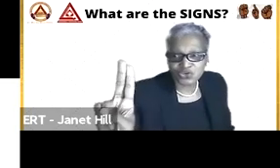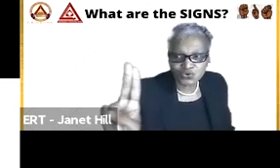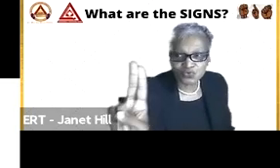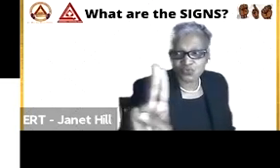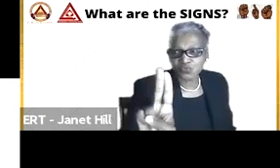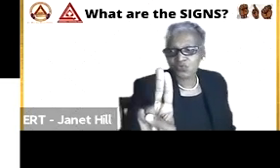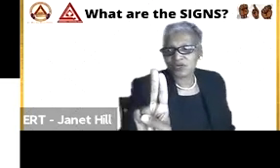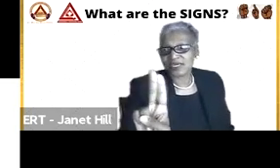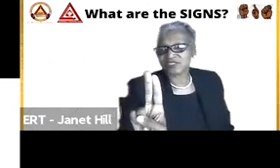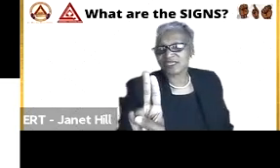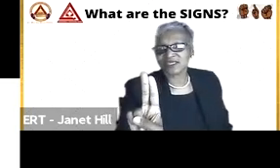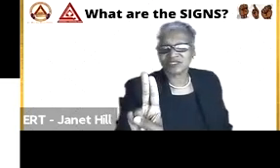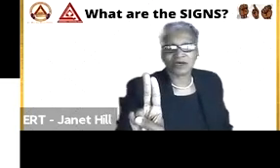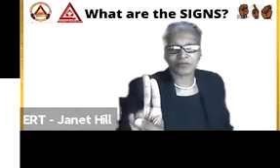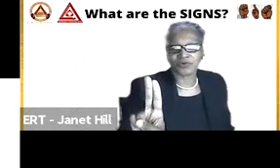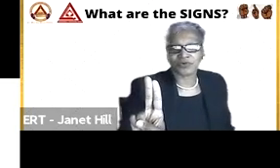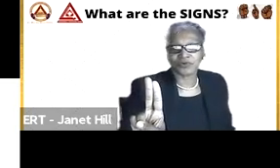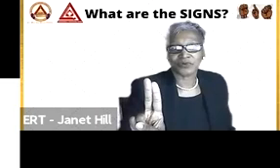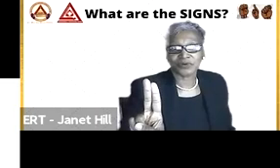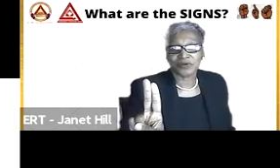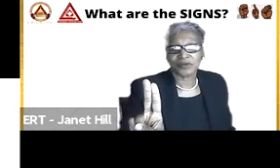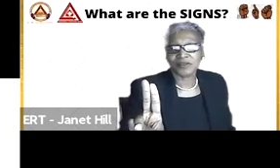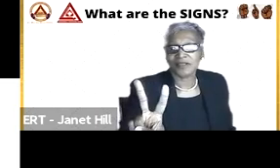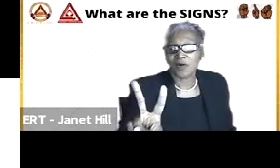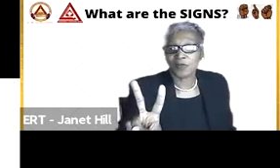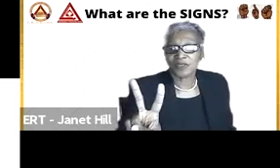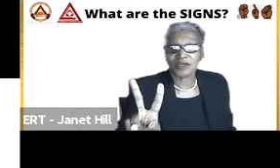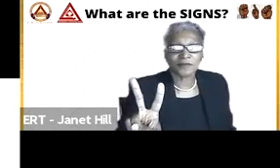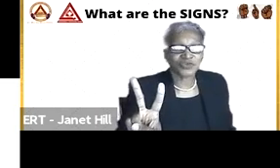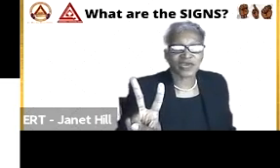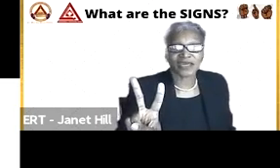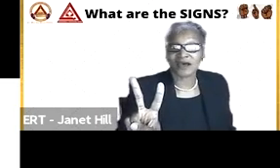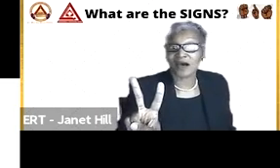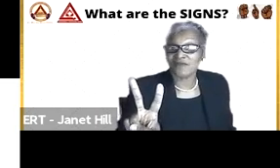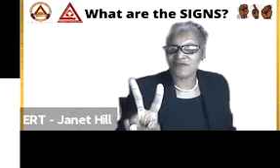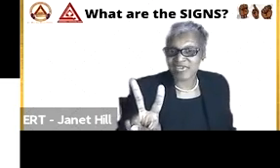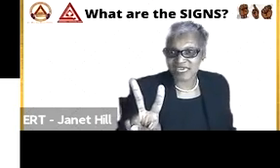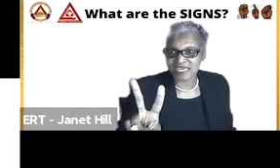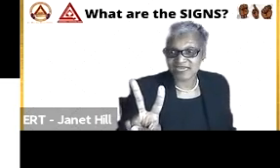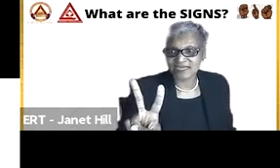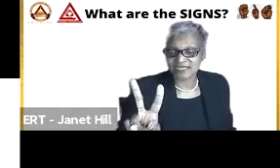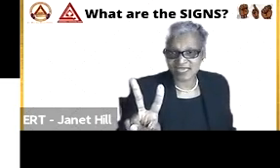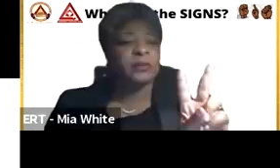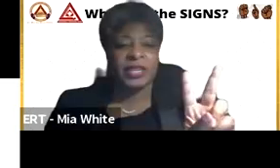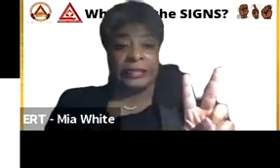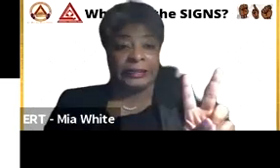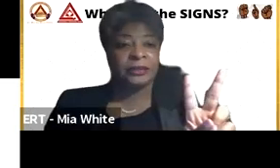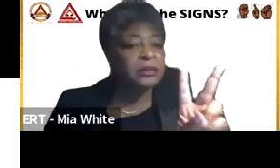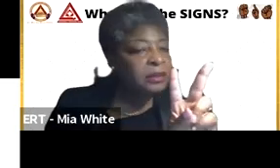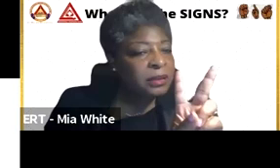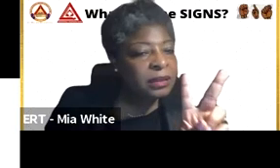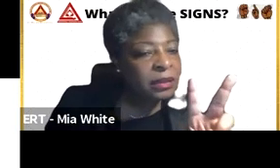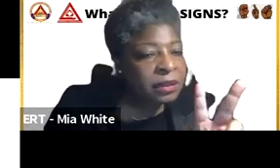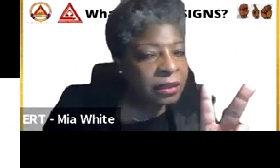The U extends upward. Open it up and you got a V that